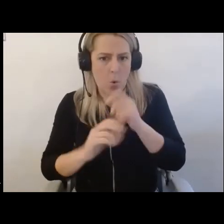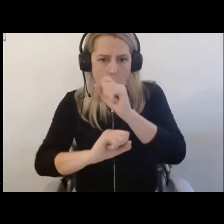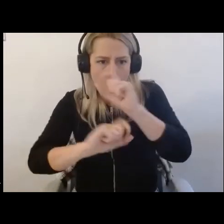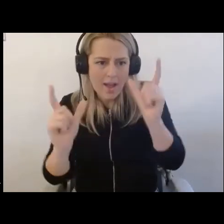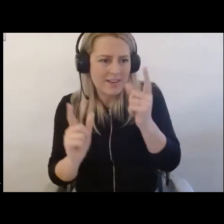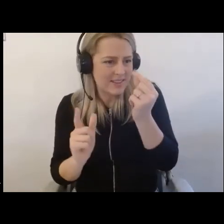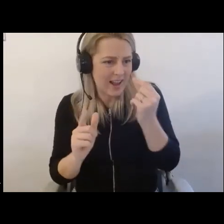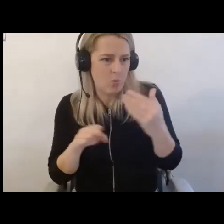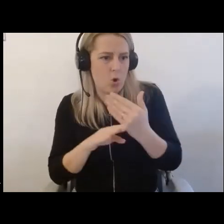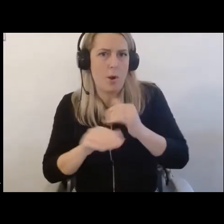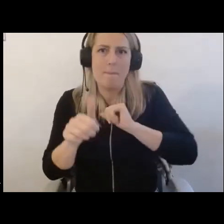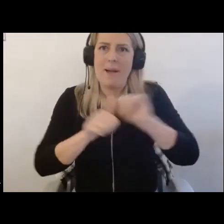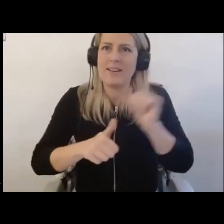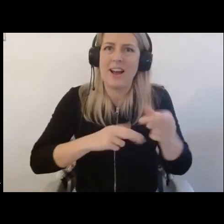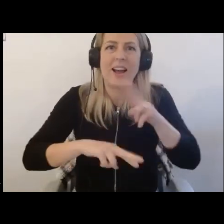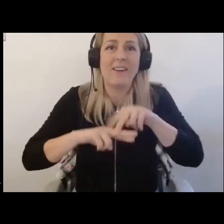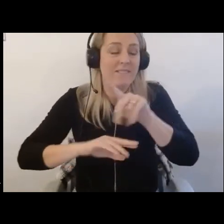people about a